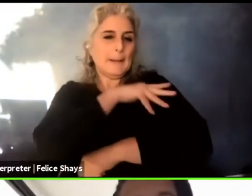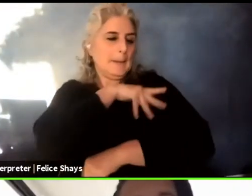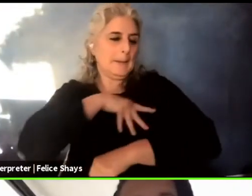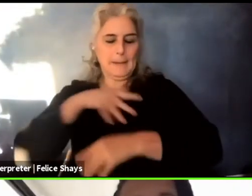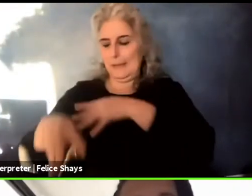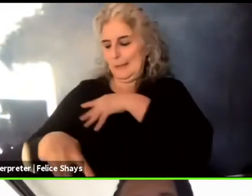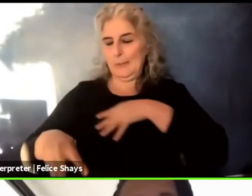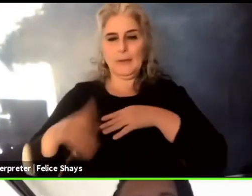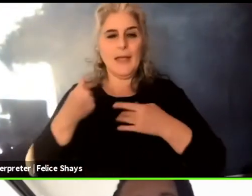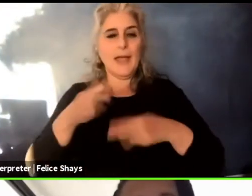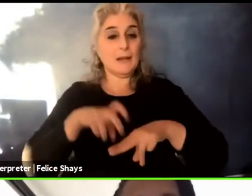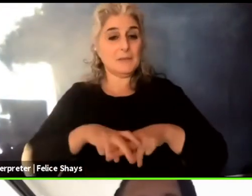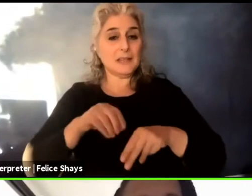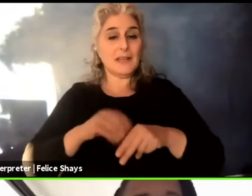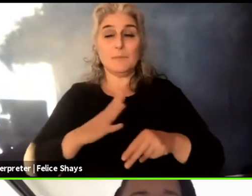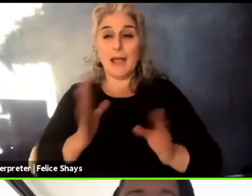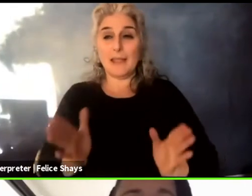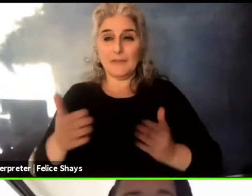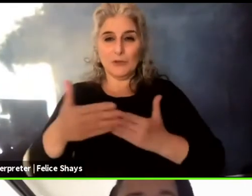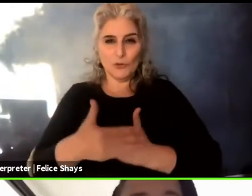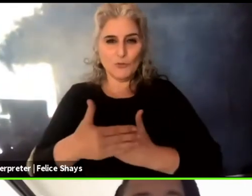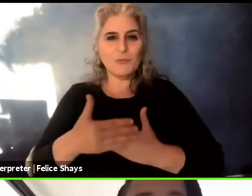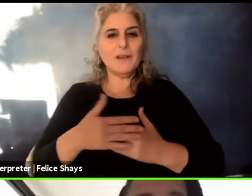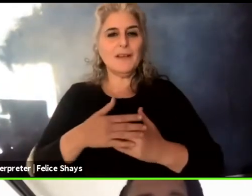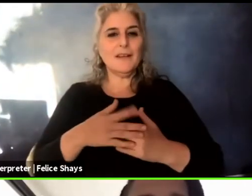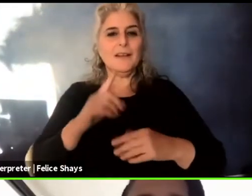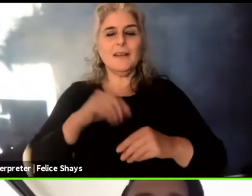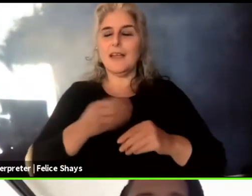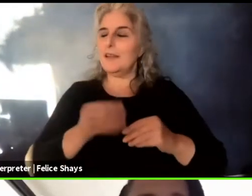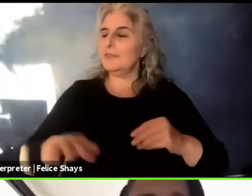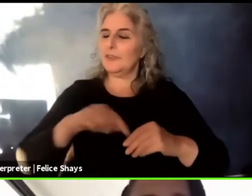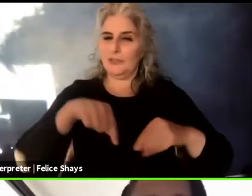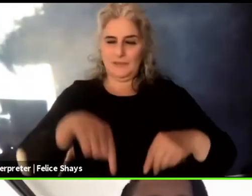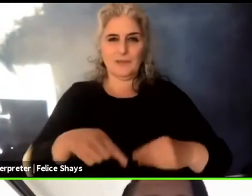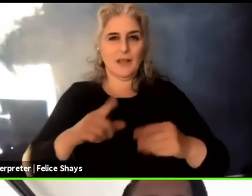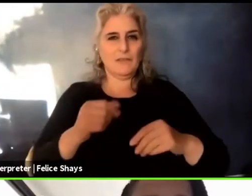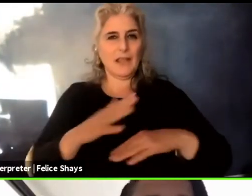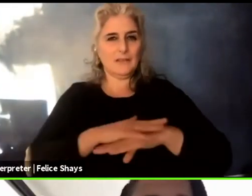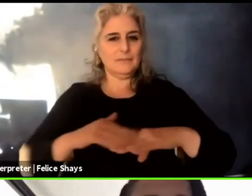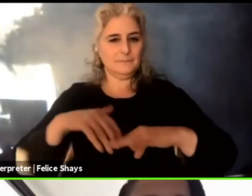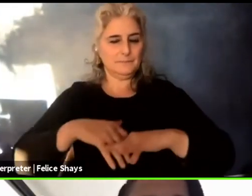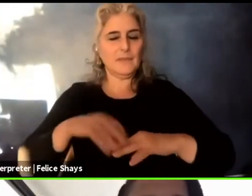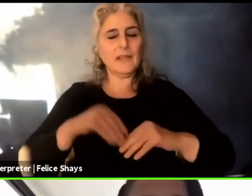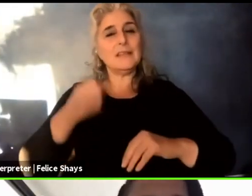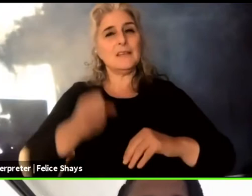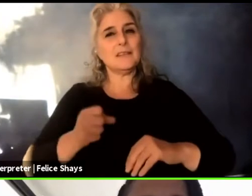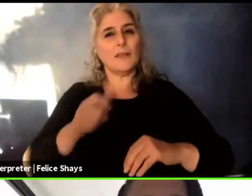seated in my living room on unceded Tohono O'odham land in so-called Southern Arizona.